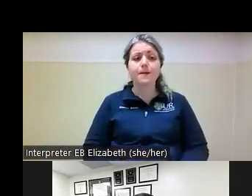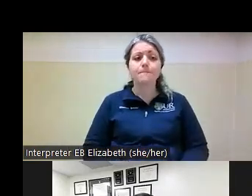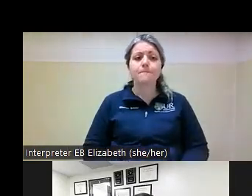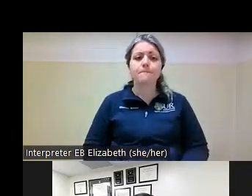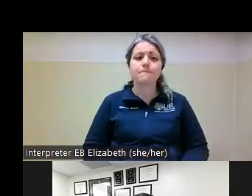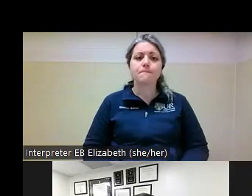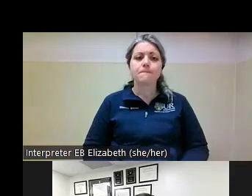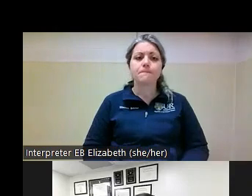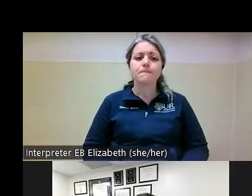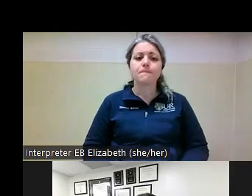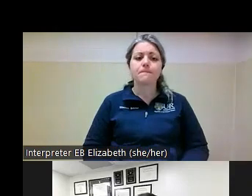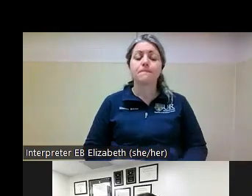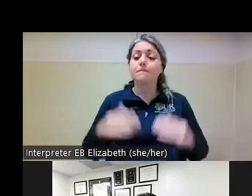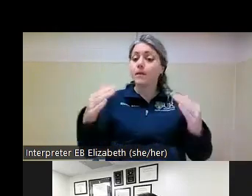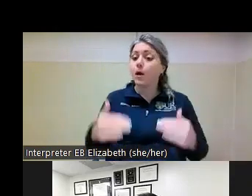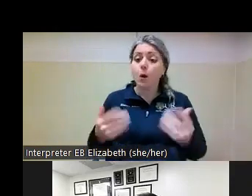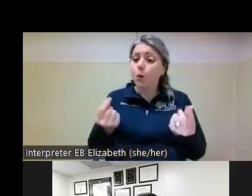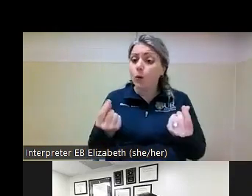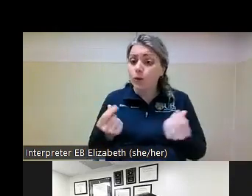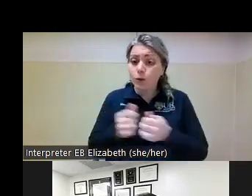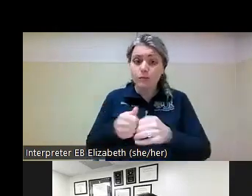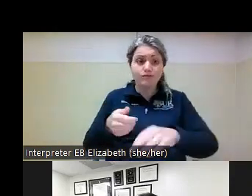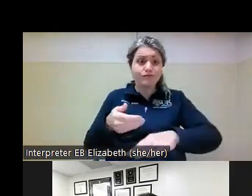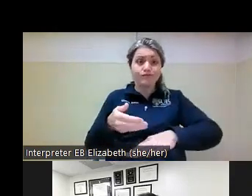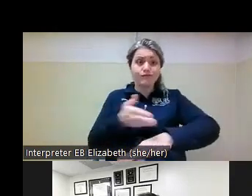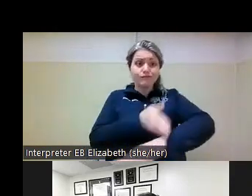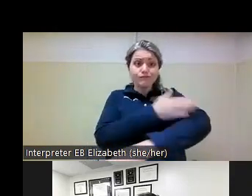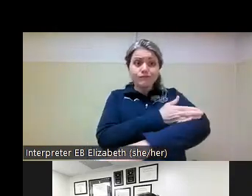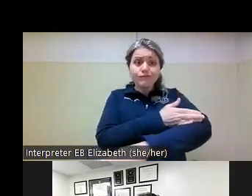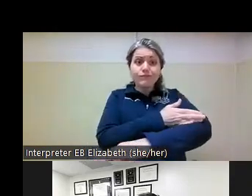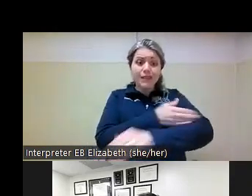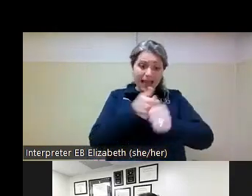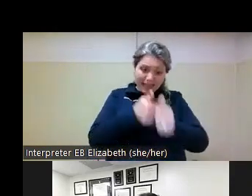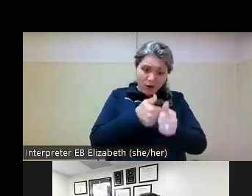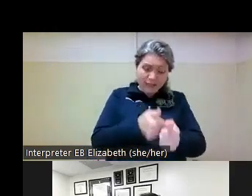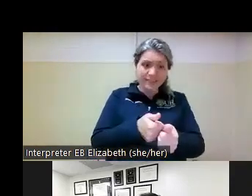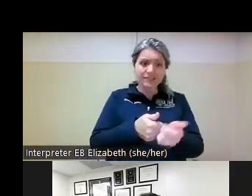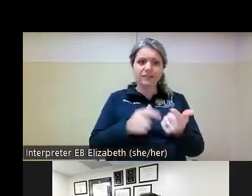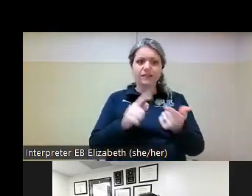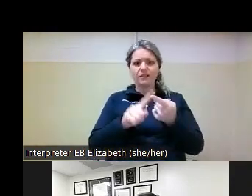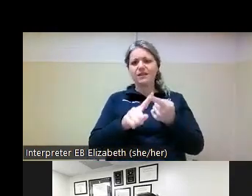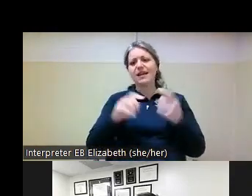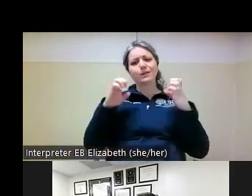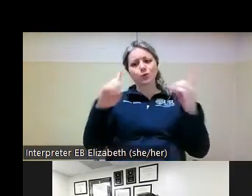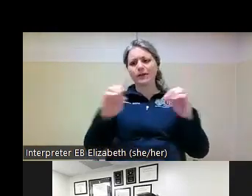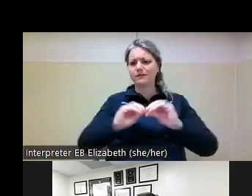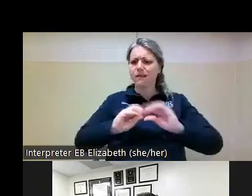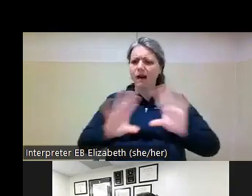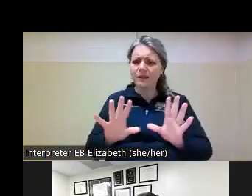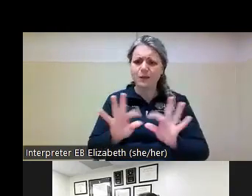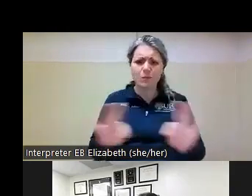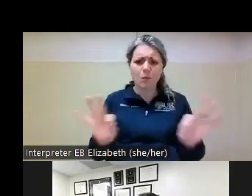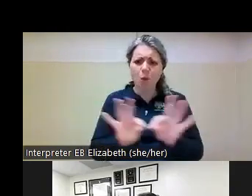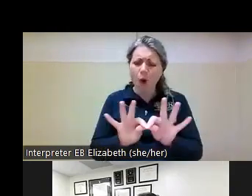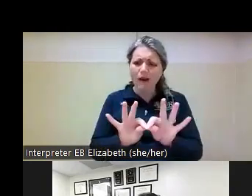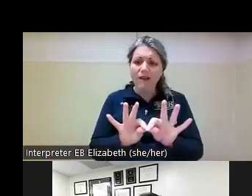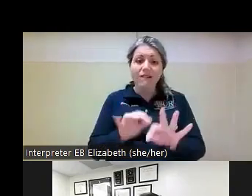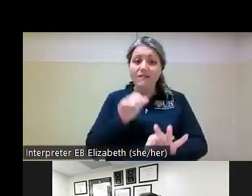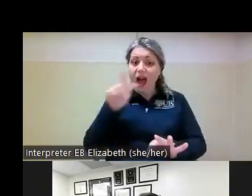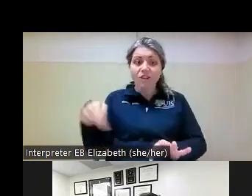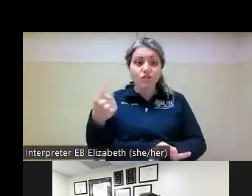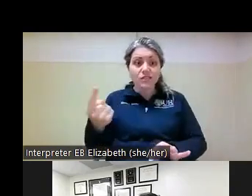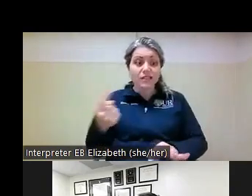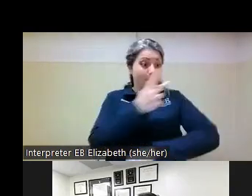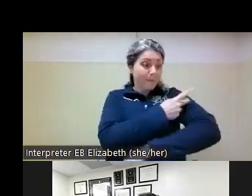So what can we do to increase adherence? So education is obviously very, very important. And as I said, this isn't just necessarily a